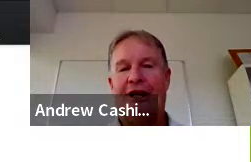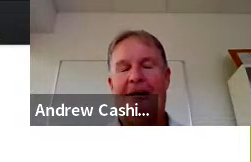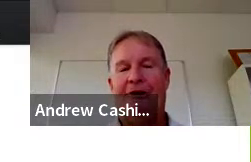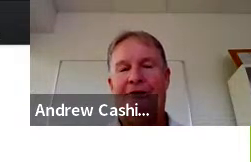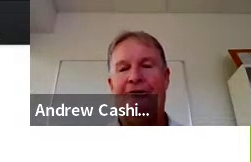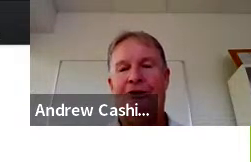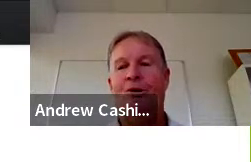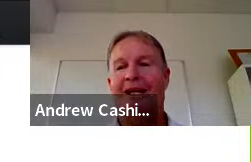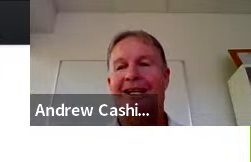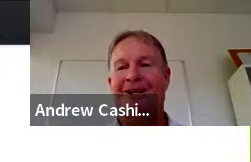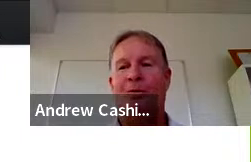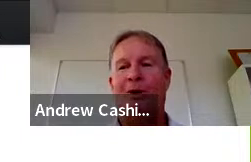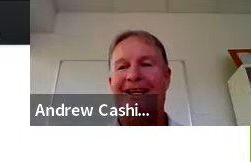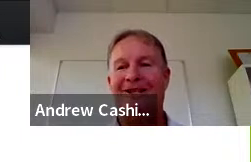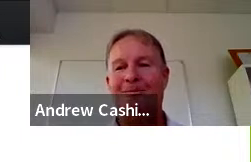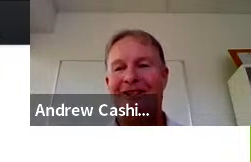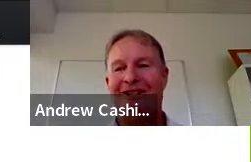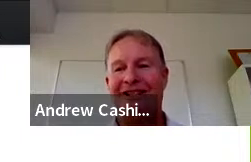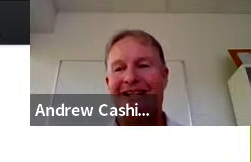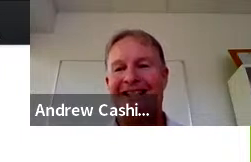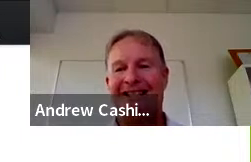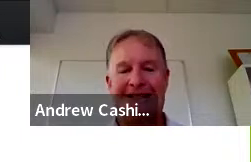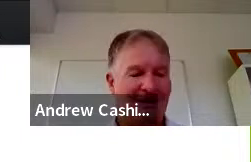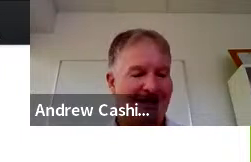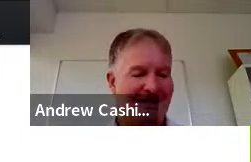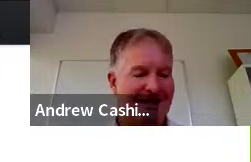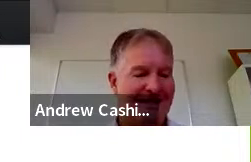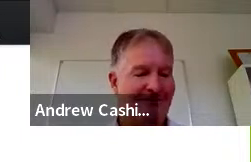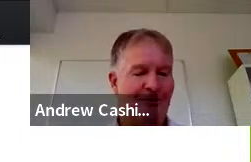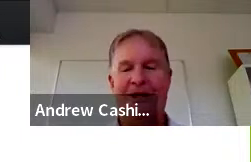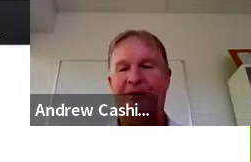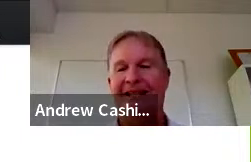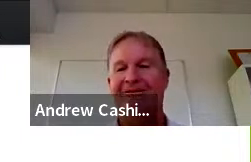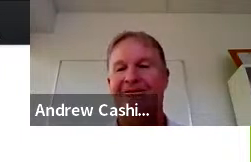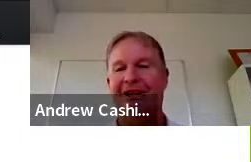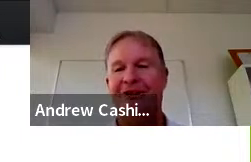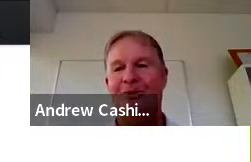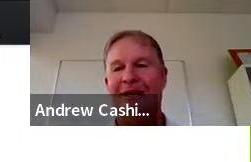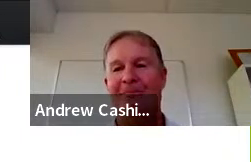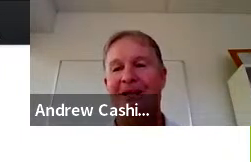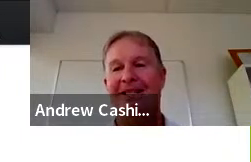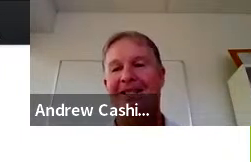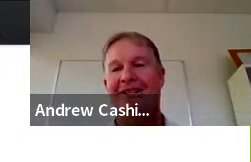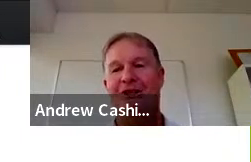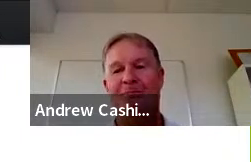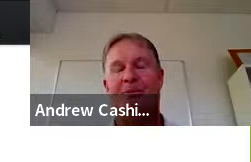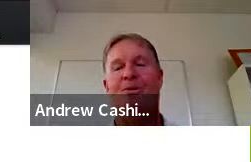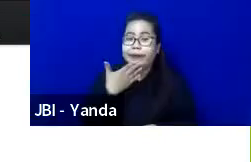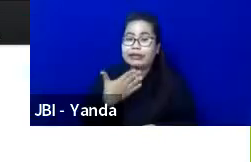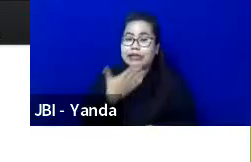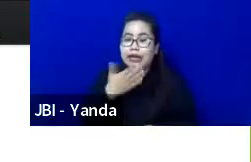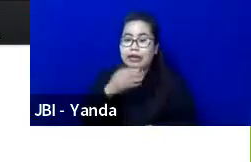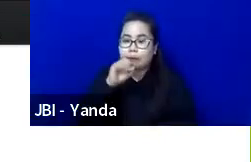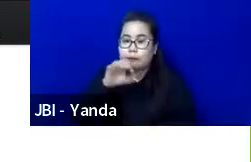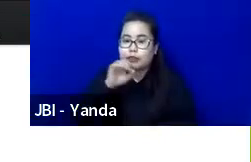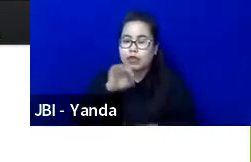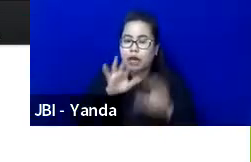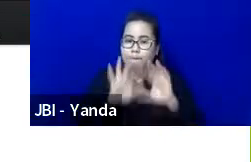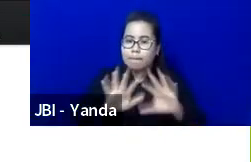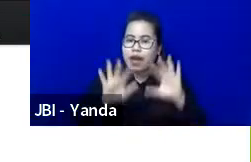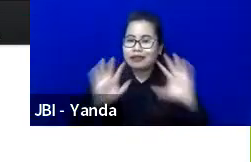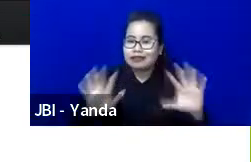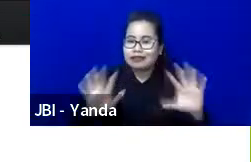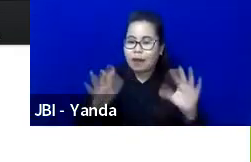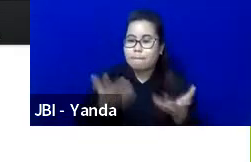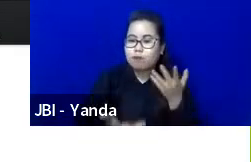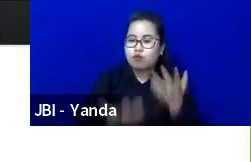I've got a habit of talking way too much. And so I think given we're nearly right on 20 minutes, I should pause and